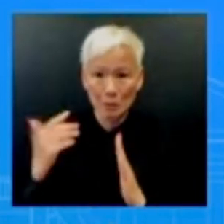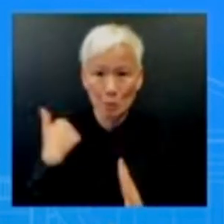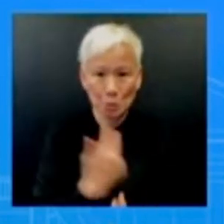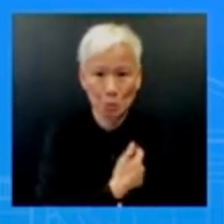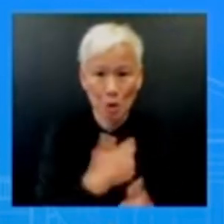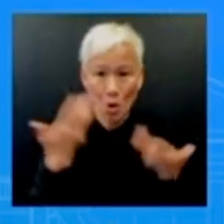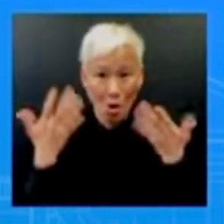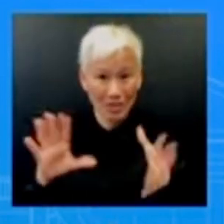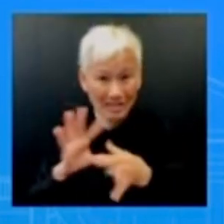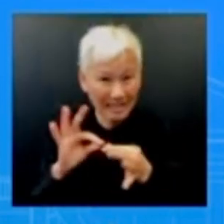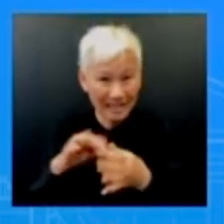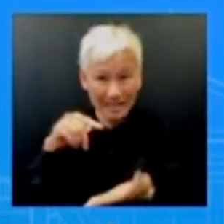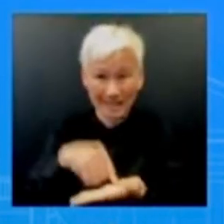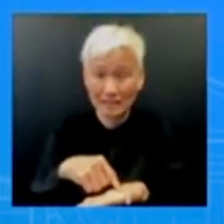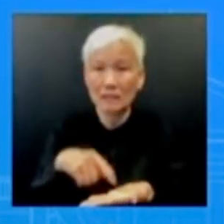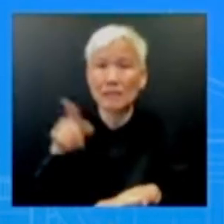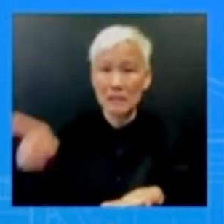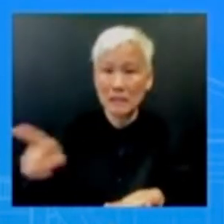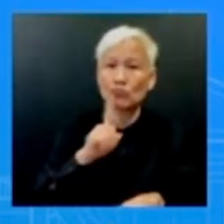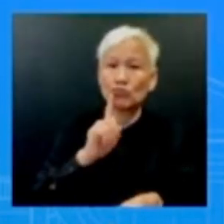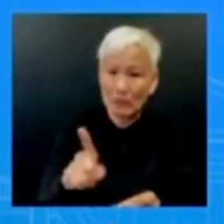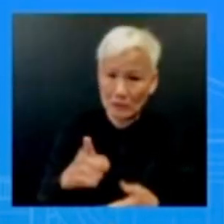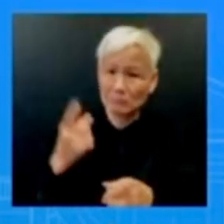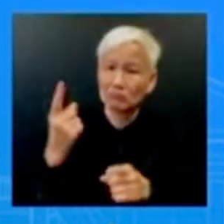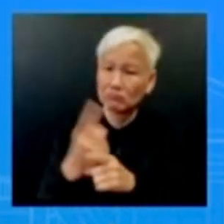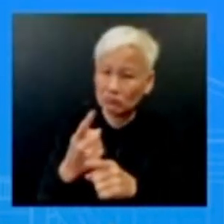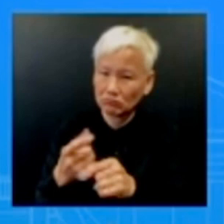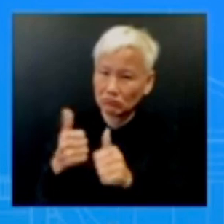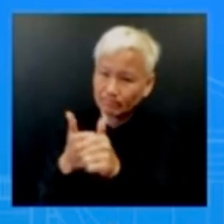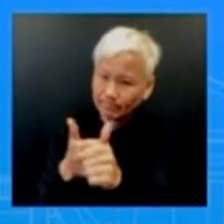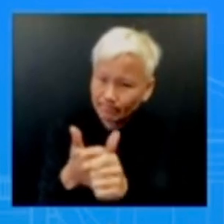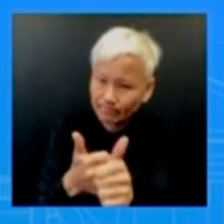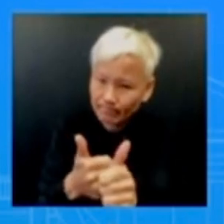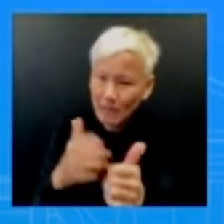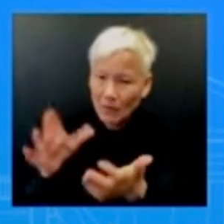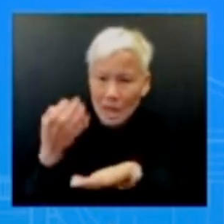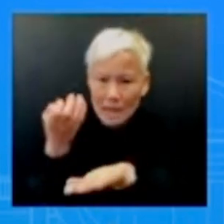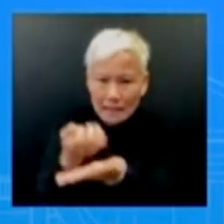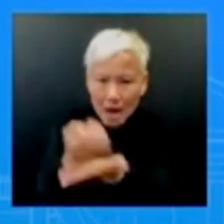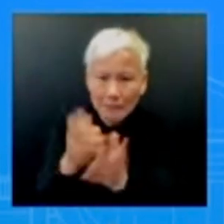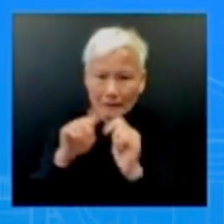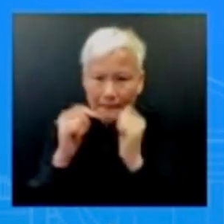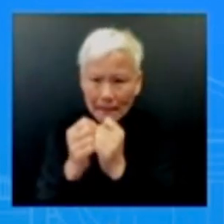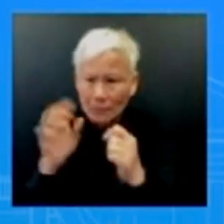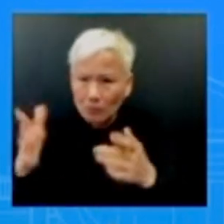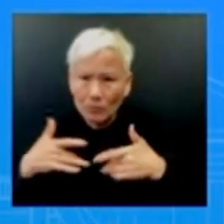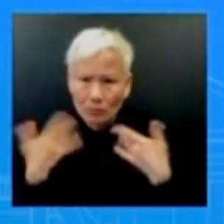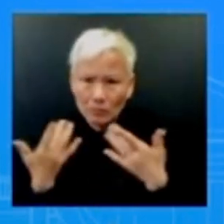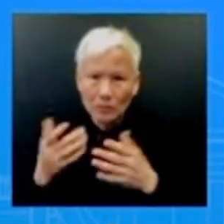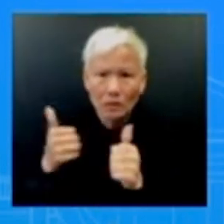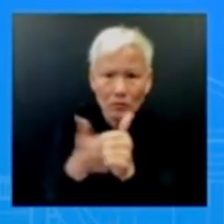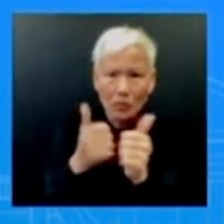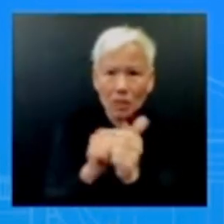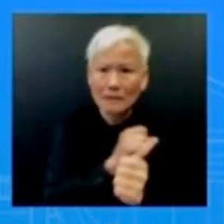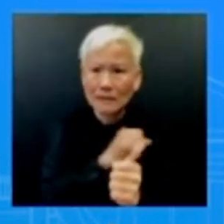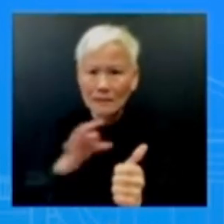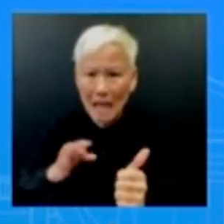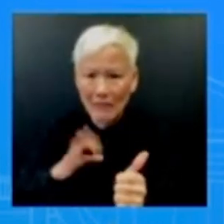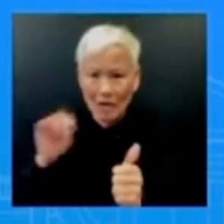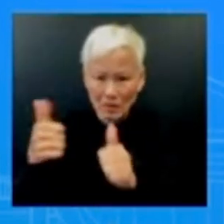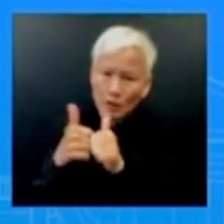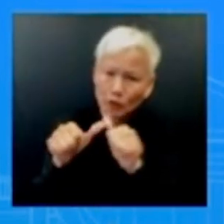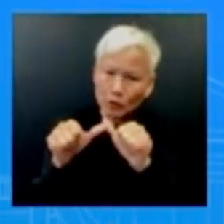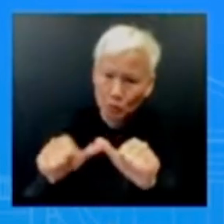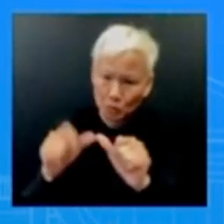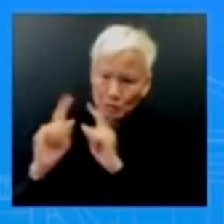regularly updated by his economic team, by the chief of staff, and that continues. Thank you. To put